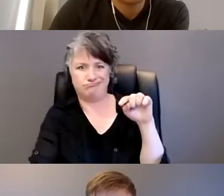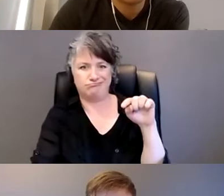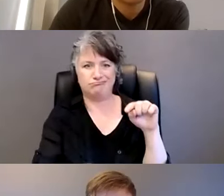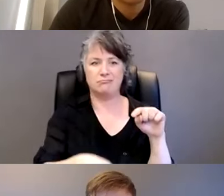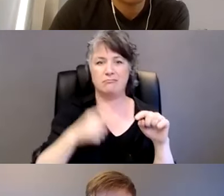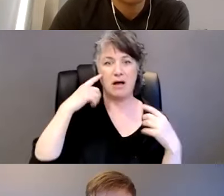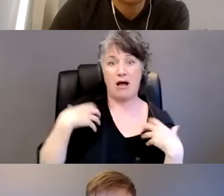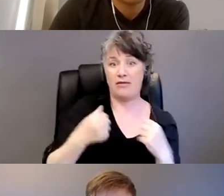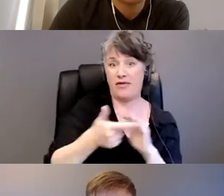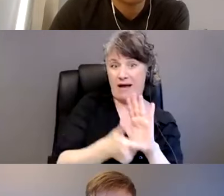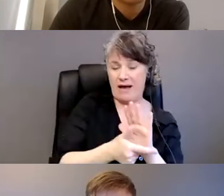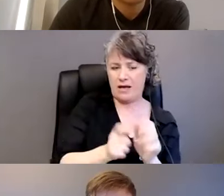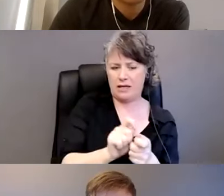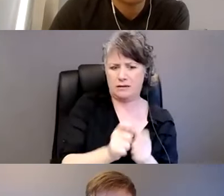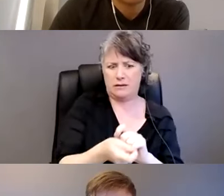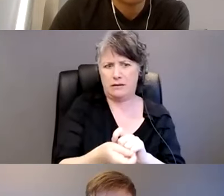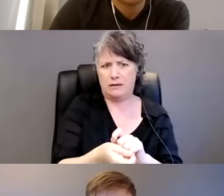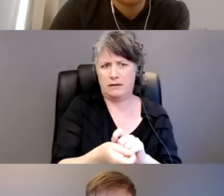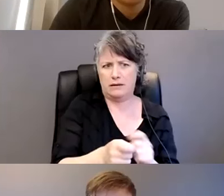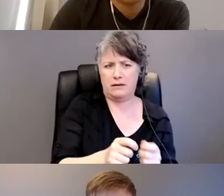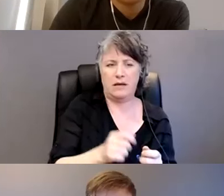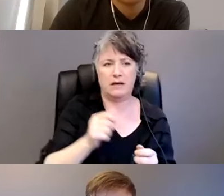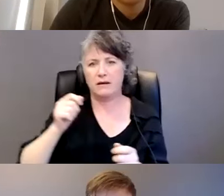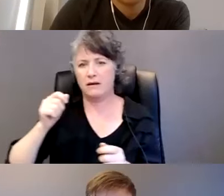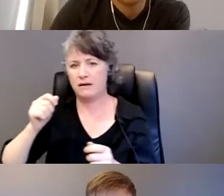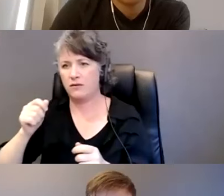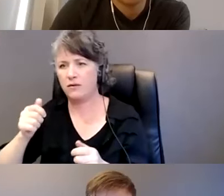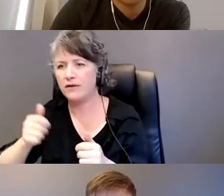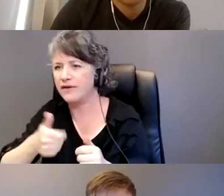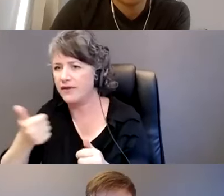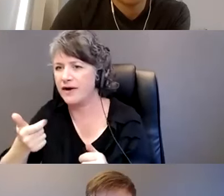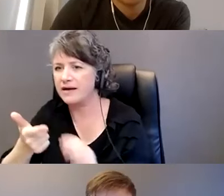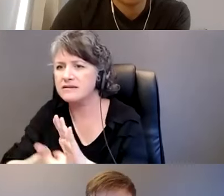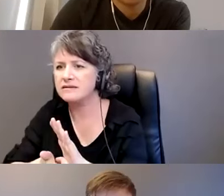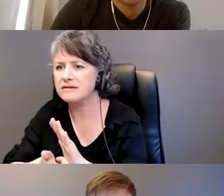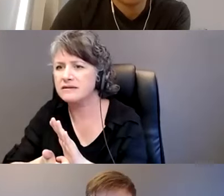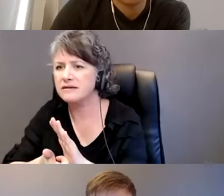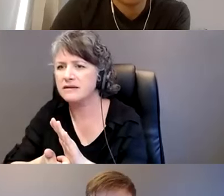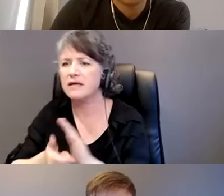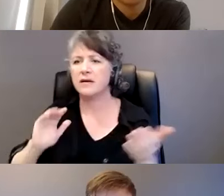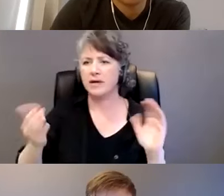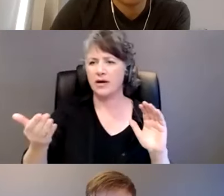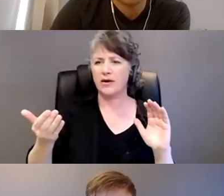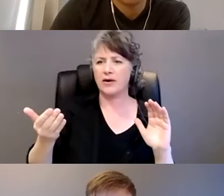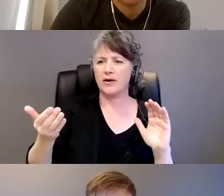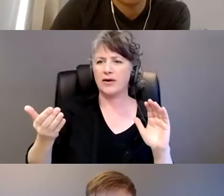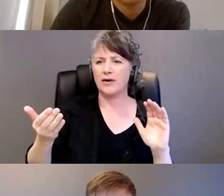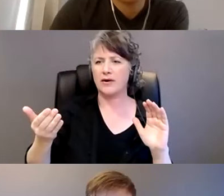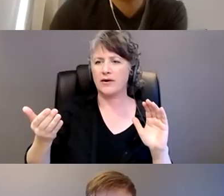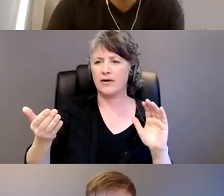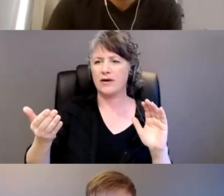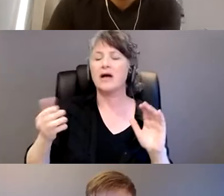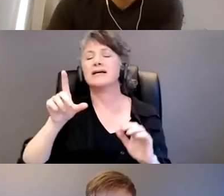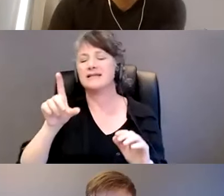Act. I'm wondering, what is your ratio of finding of incapacity under the Mental Health Act versus the Substitute Decision Making Act?